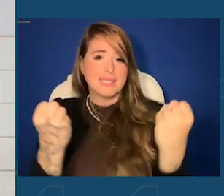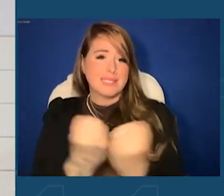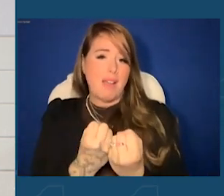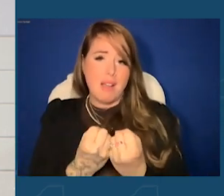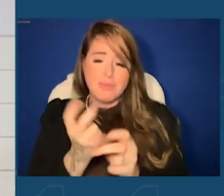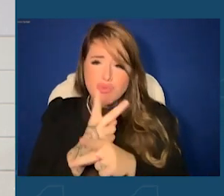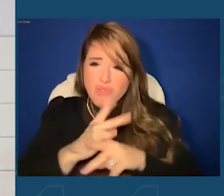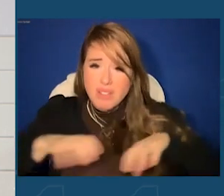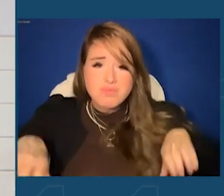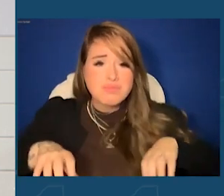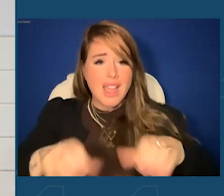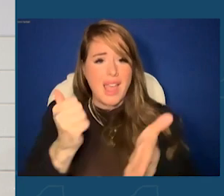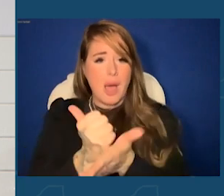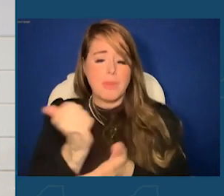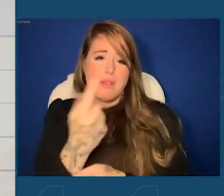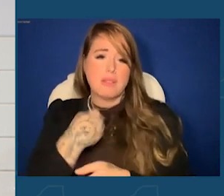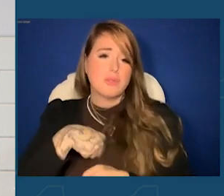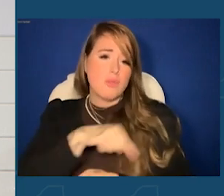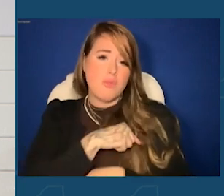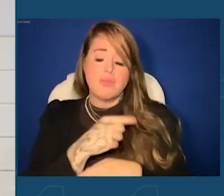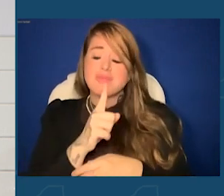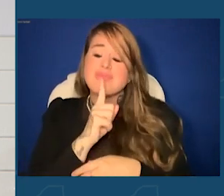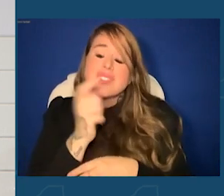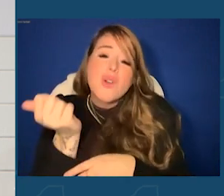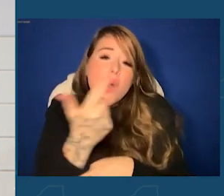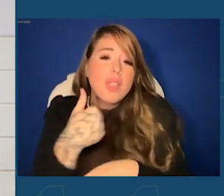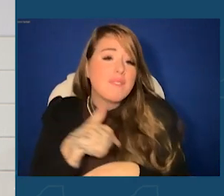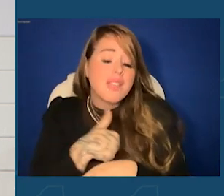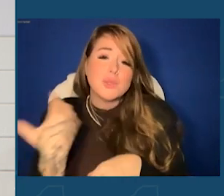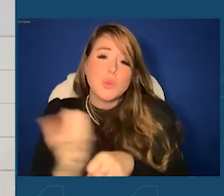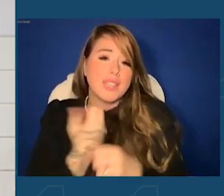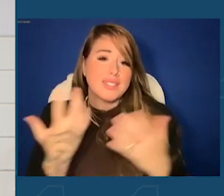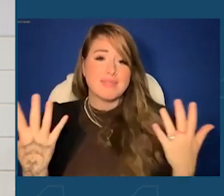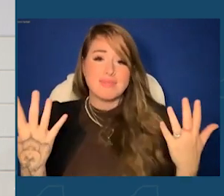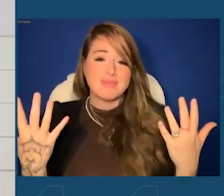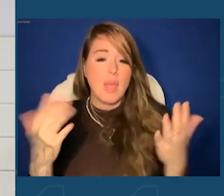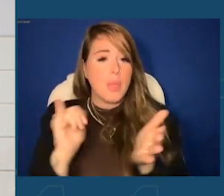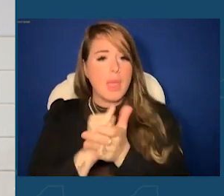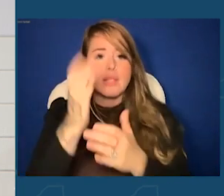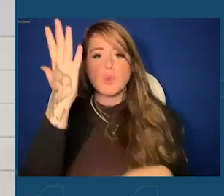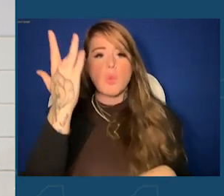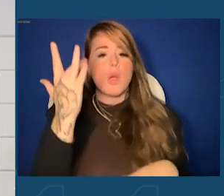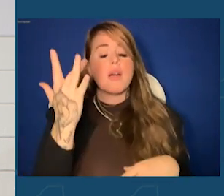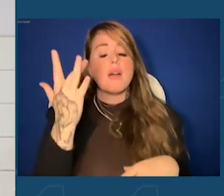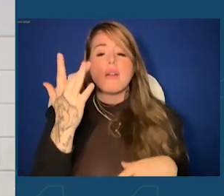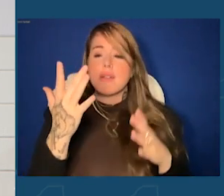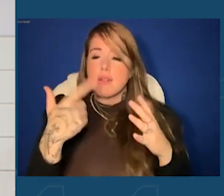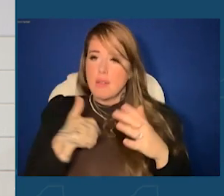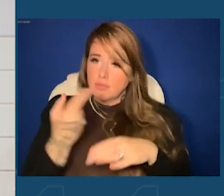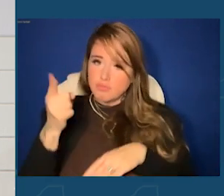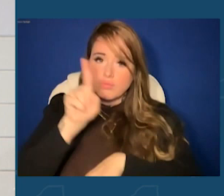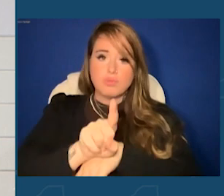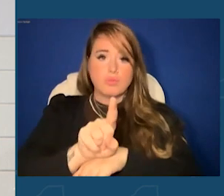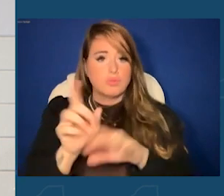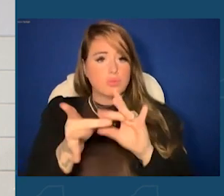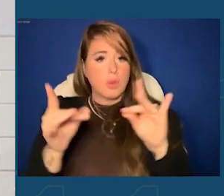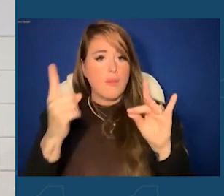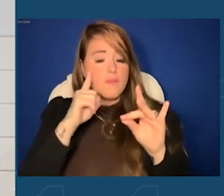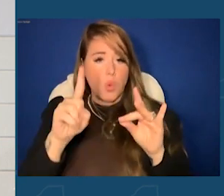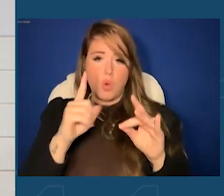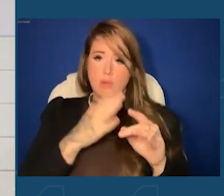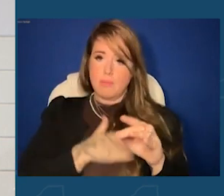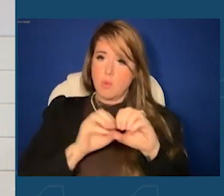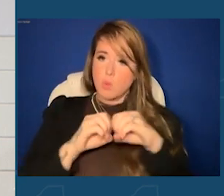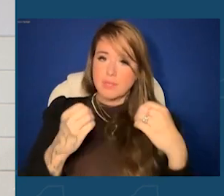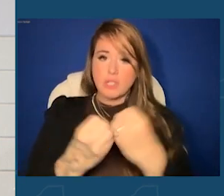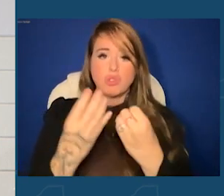of us. We all win. And that's why on behalf of the New York State AFL-CIO, on behalf of the